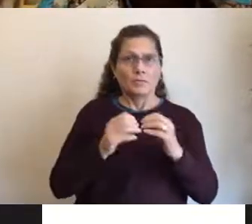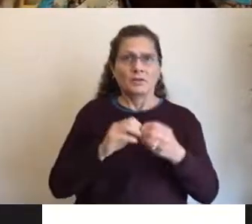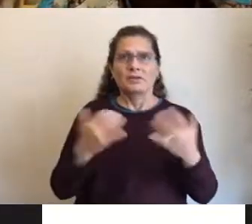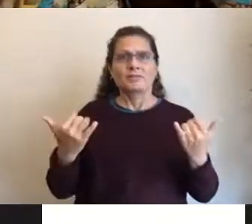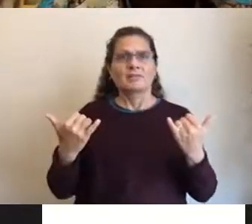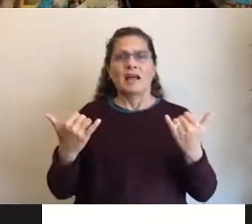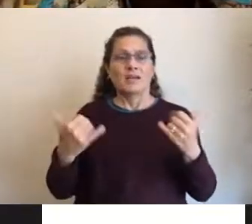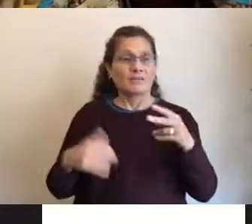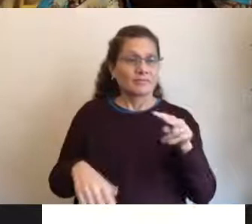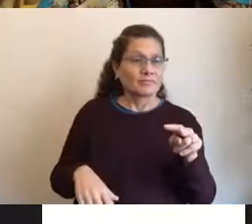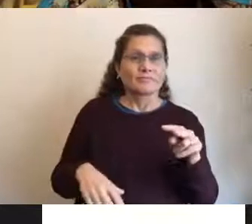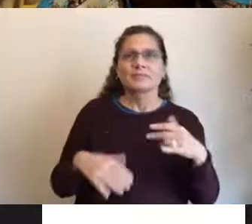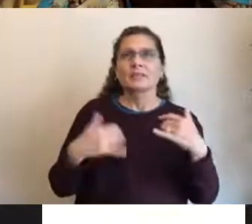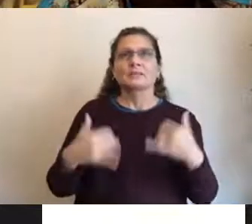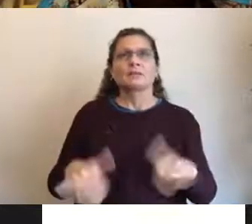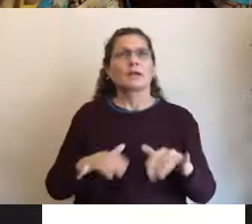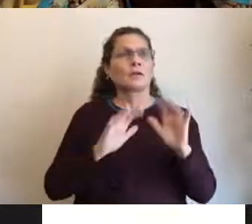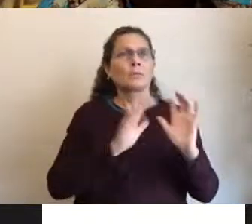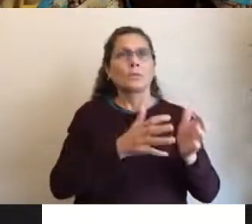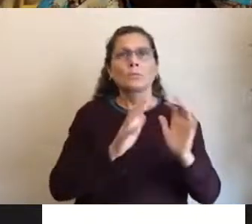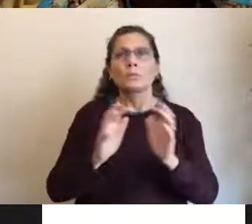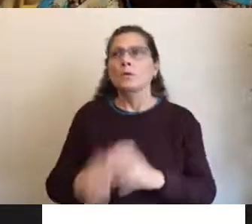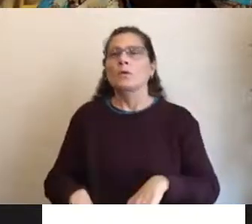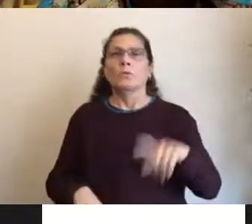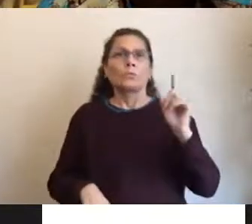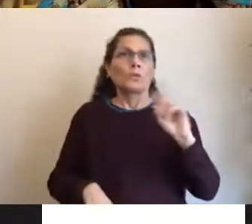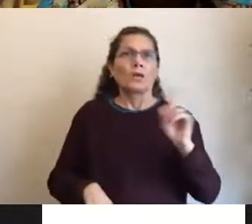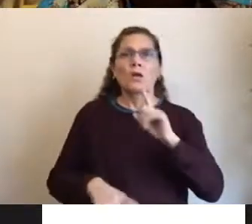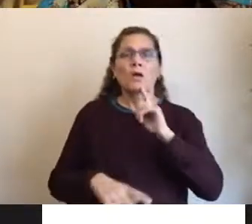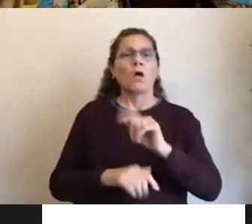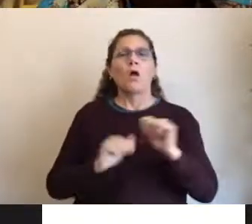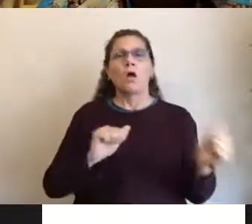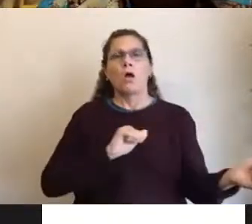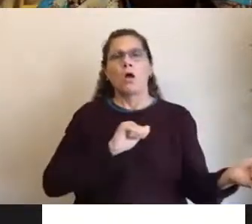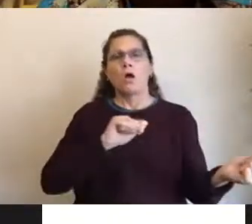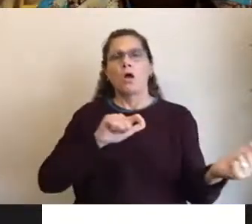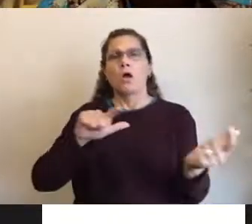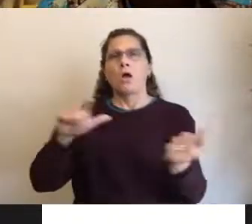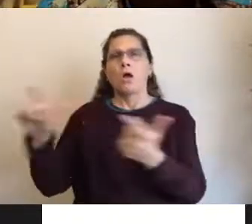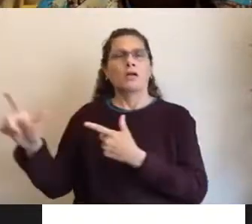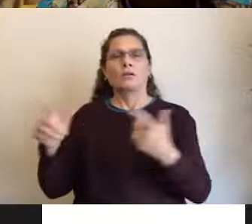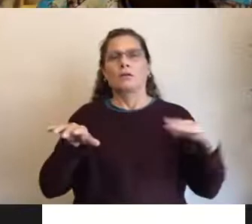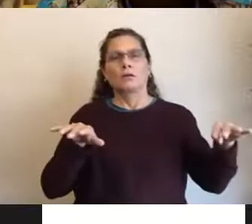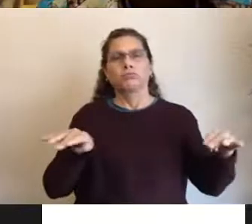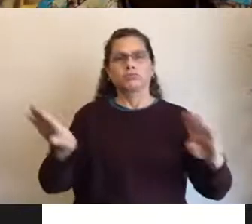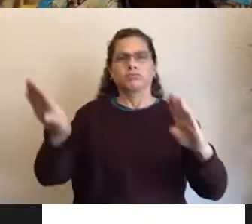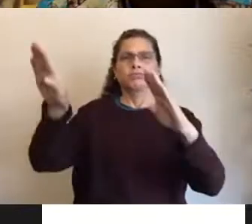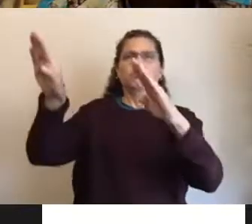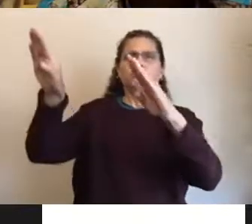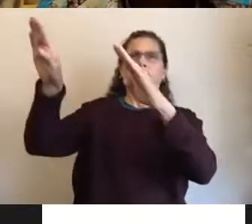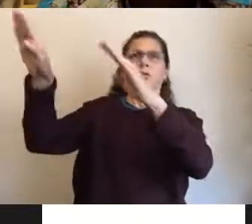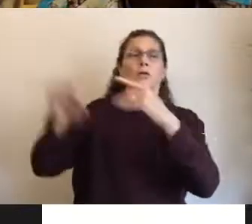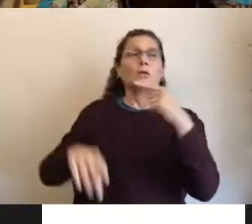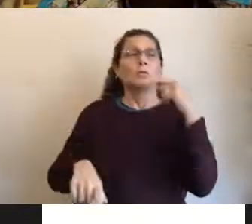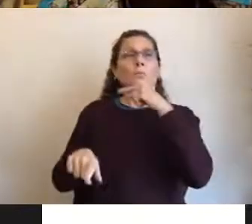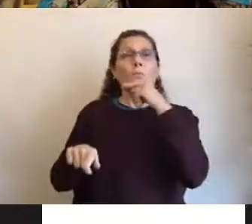over week over week. The city of Milwaukee is currently experiencing 7-day averages in cases that are nearly double their previous high